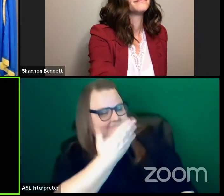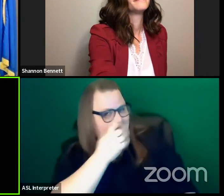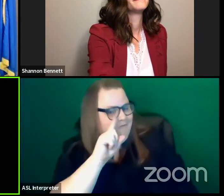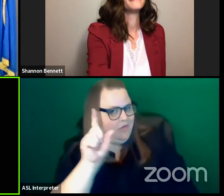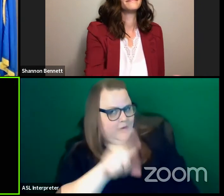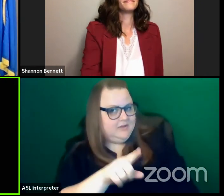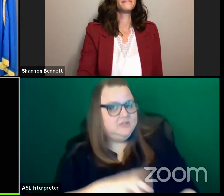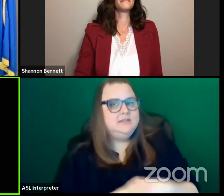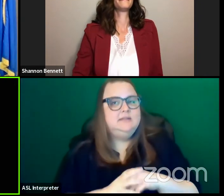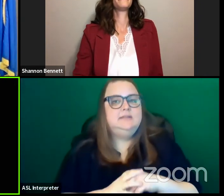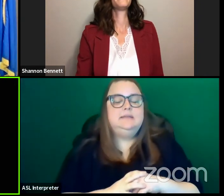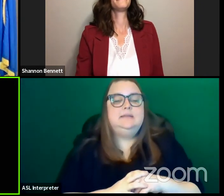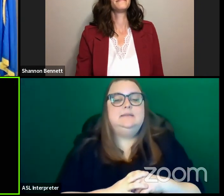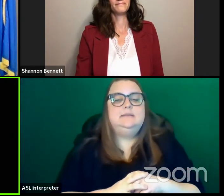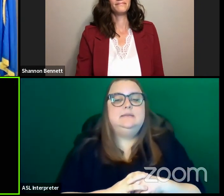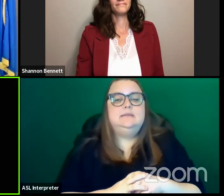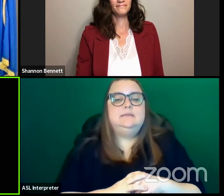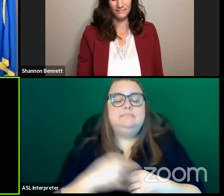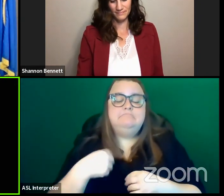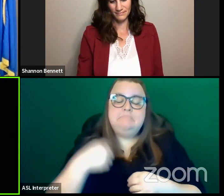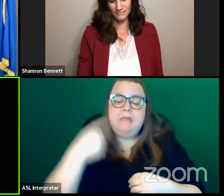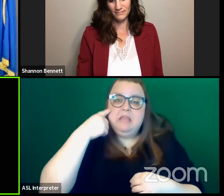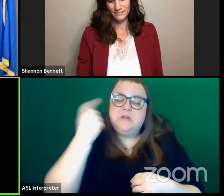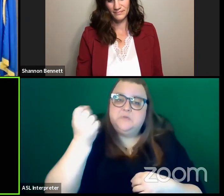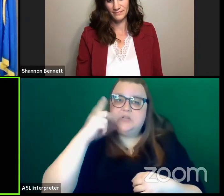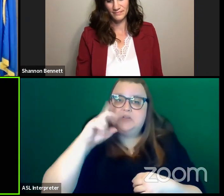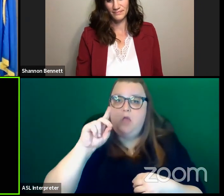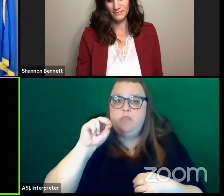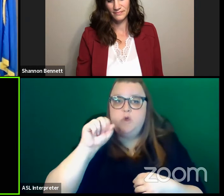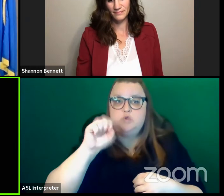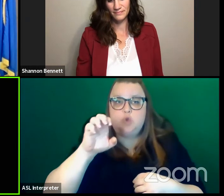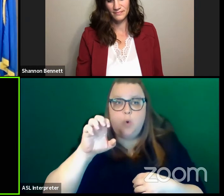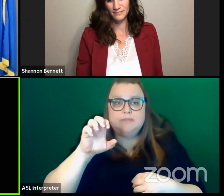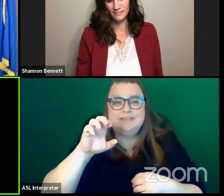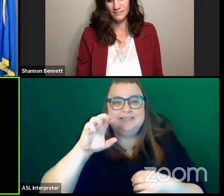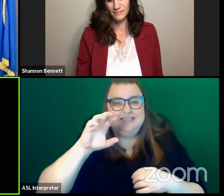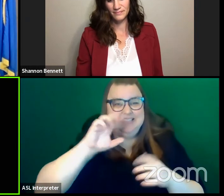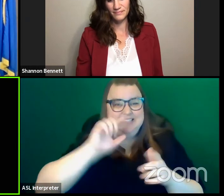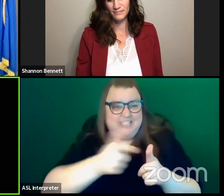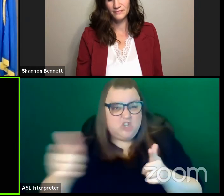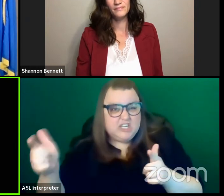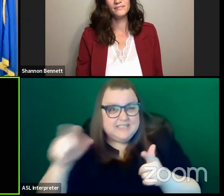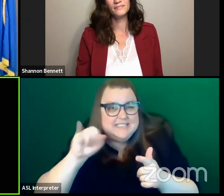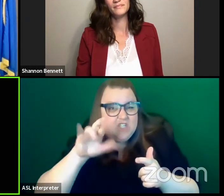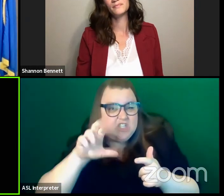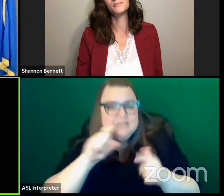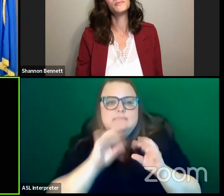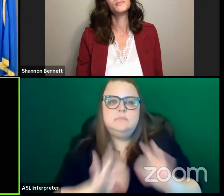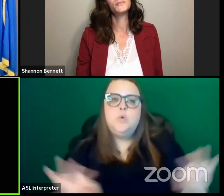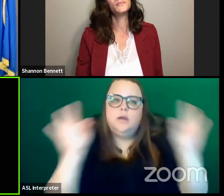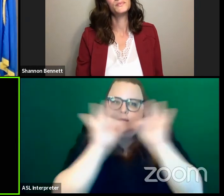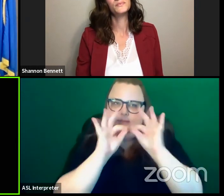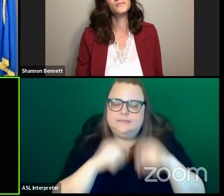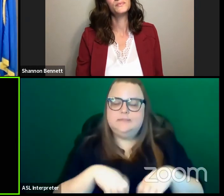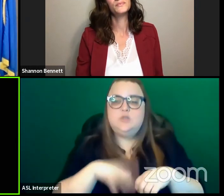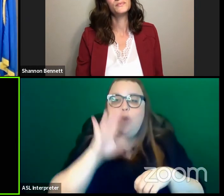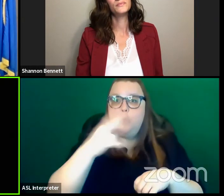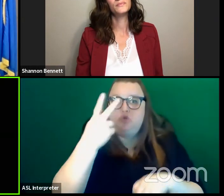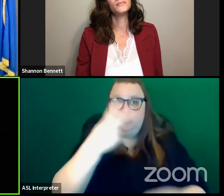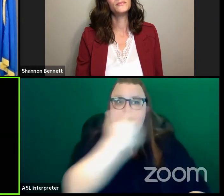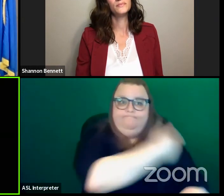to understand the dose series is really important to answer your question. And so those two doses